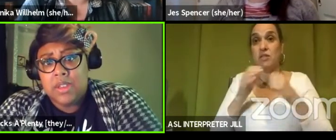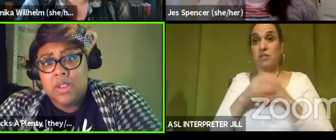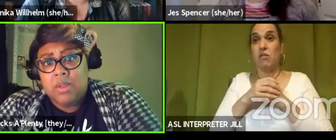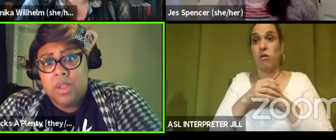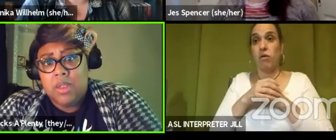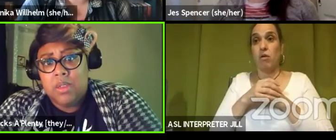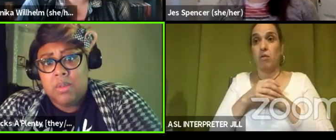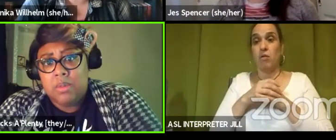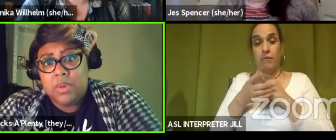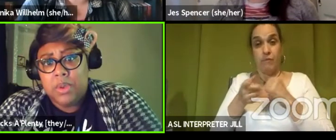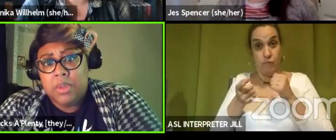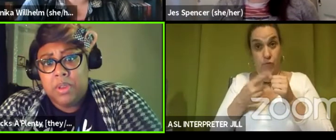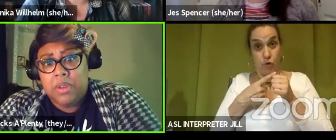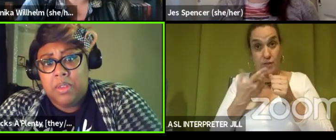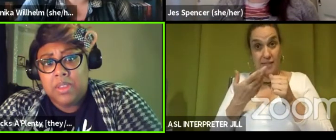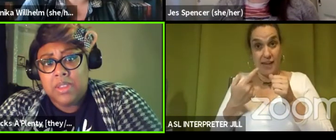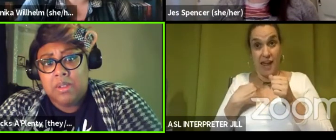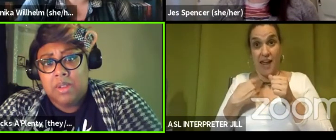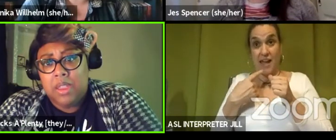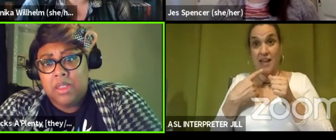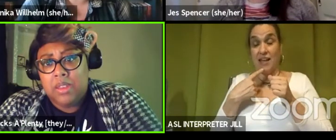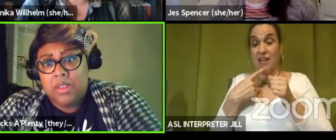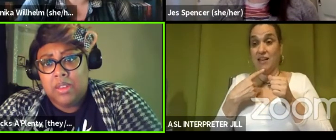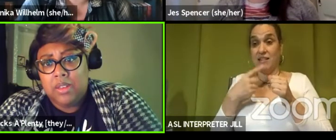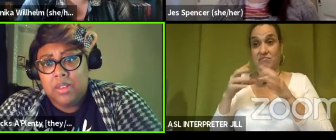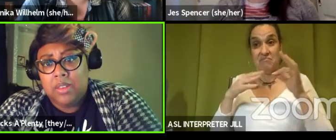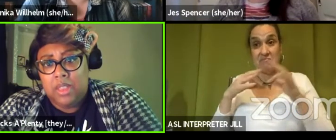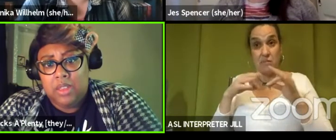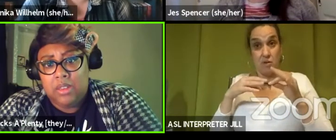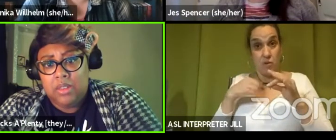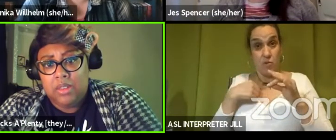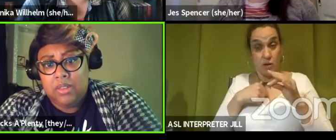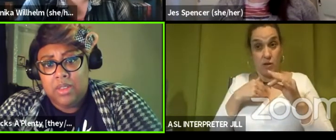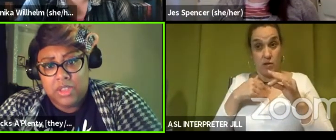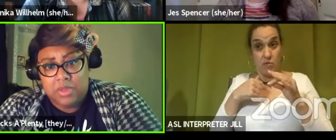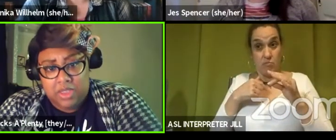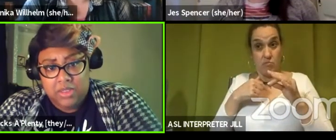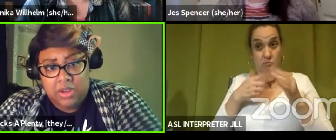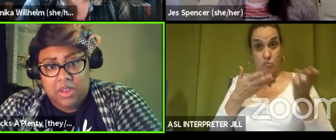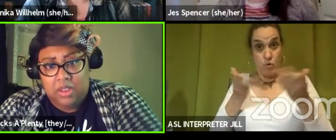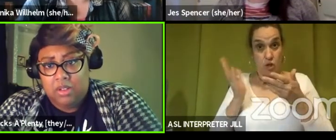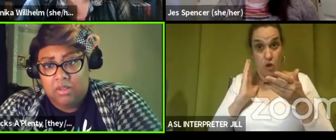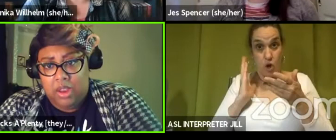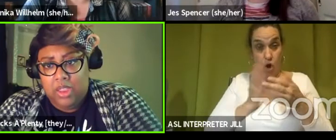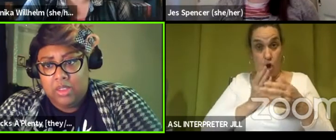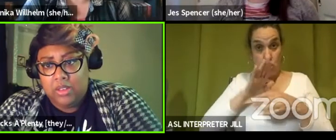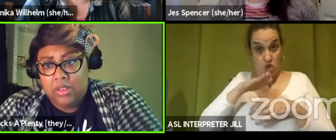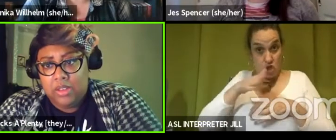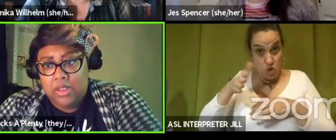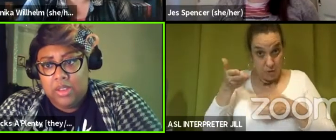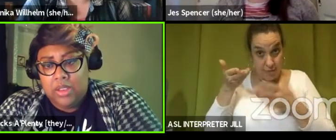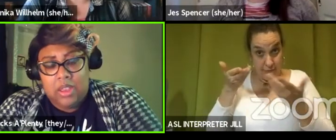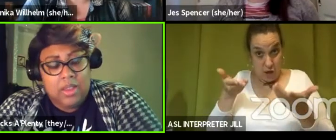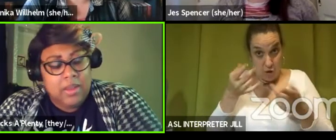is, well, we're totally bringing our kids here, right? Like, this is where the kids are going to go, right?